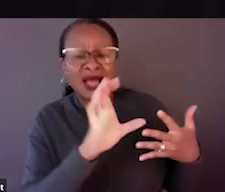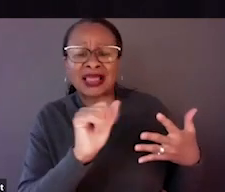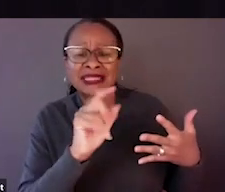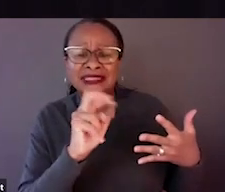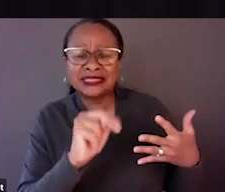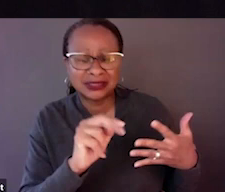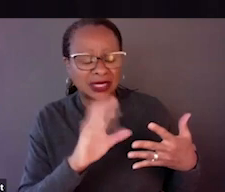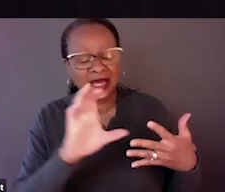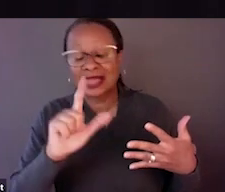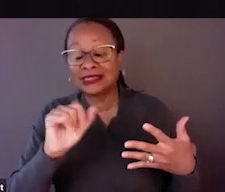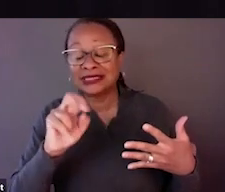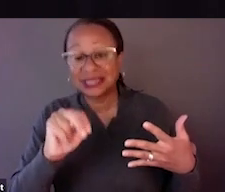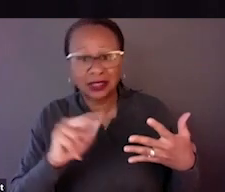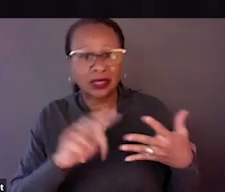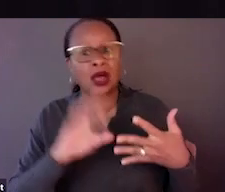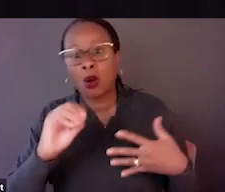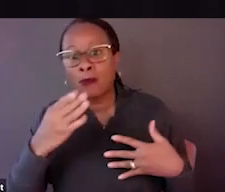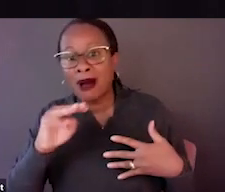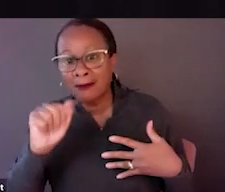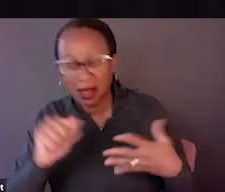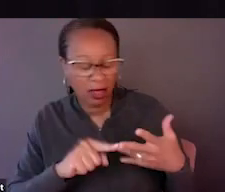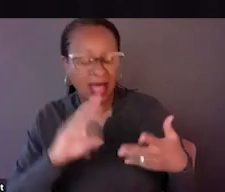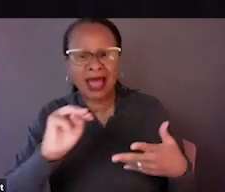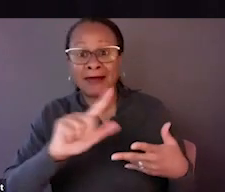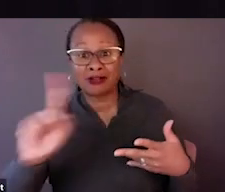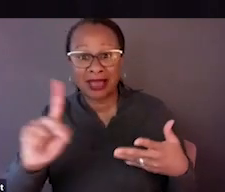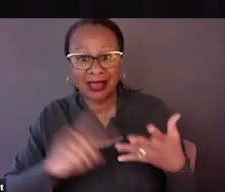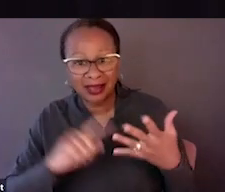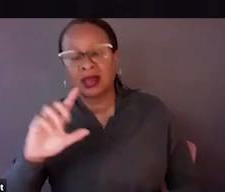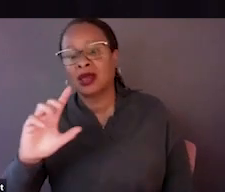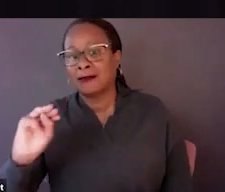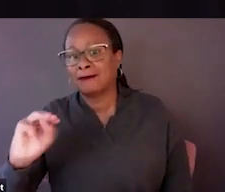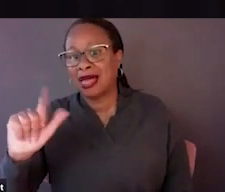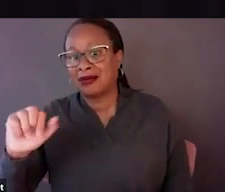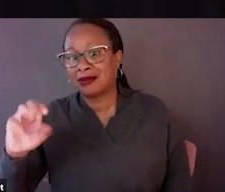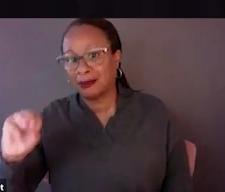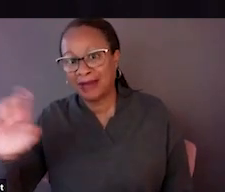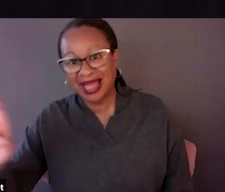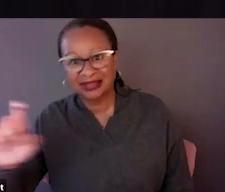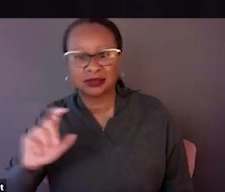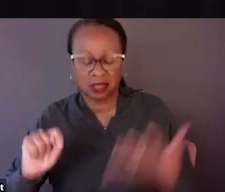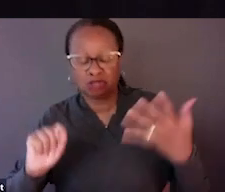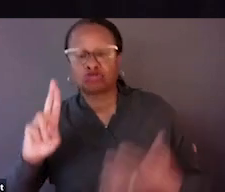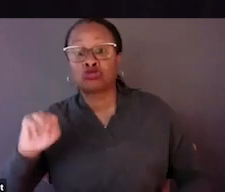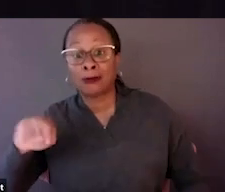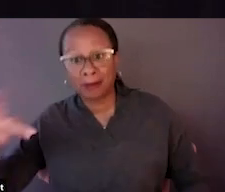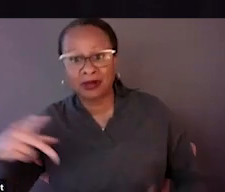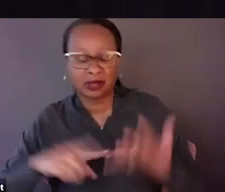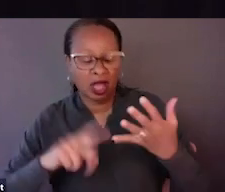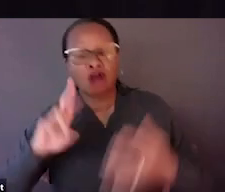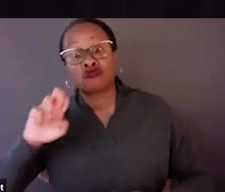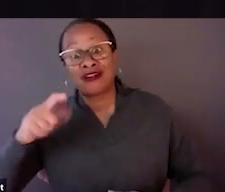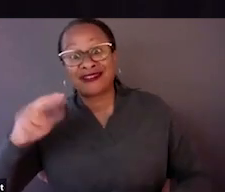the MLKs, the Malcolm Xs, a lot of these people have been in Trump, Reagan. All of these